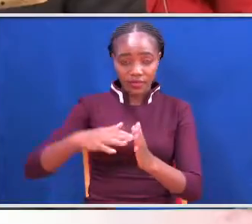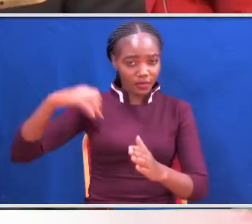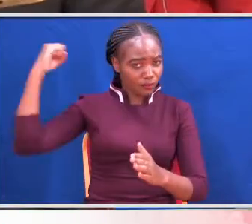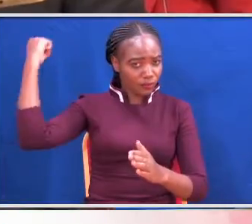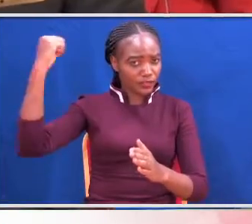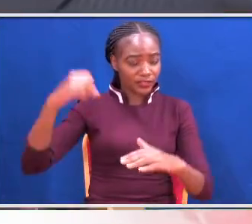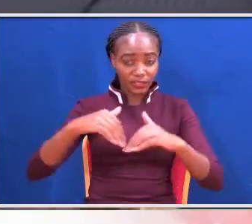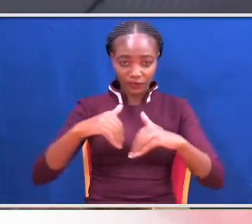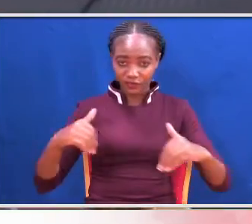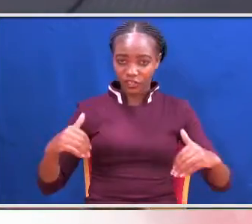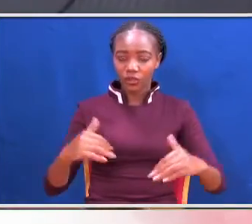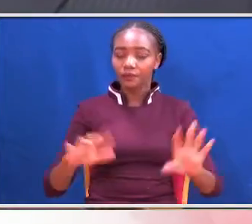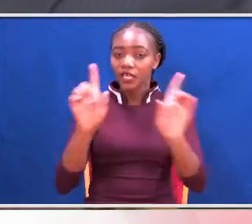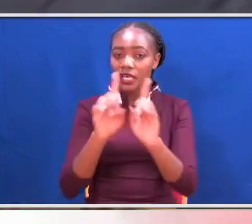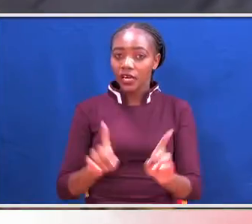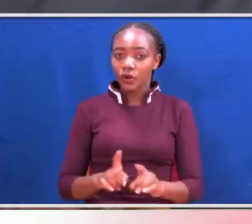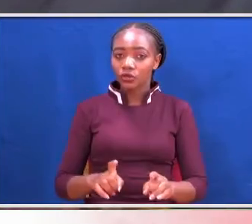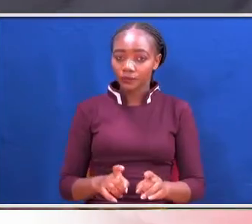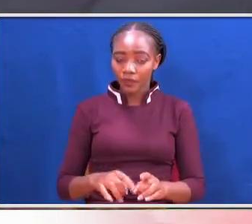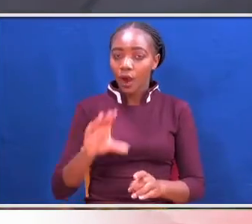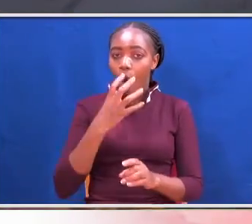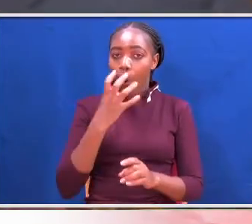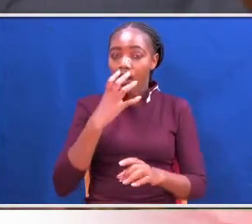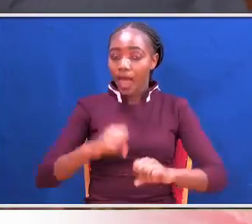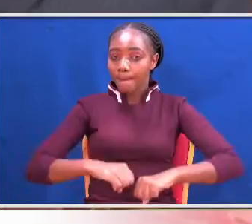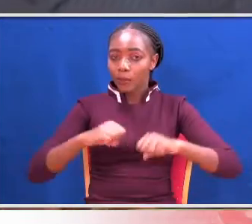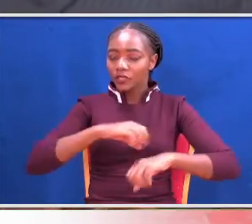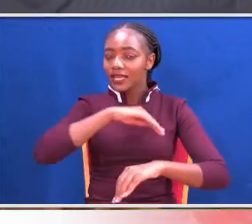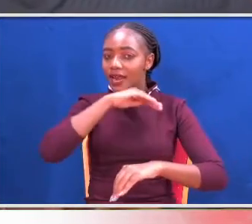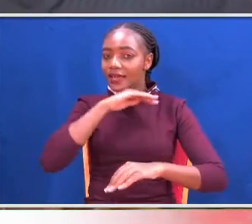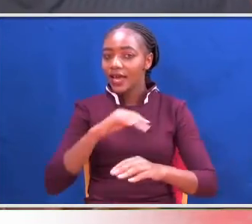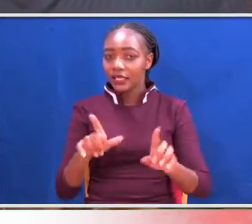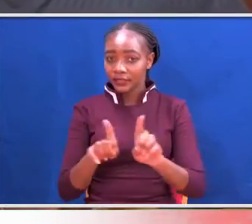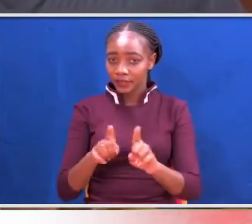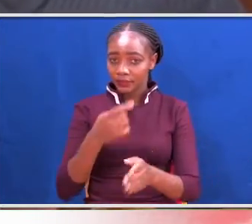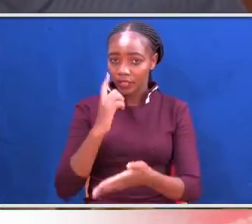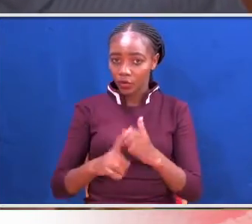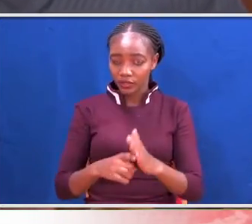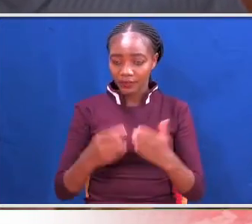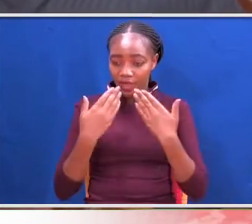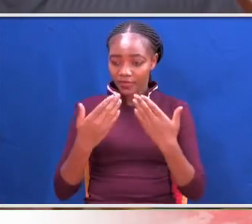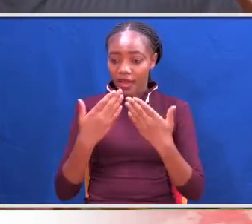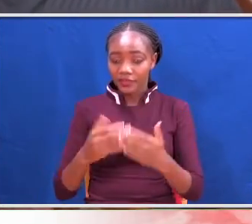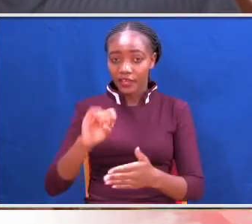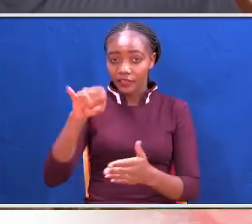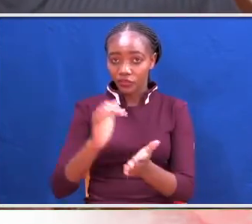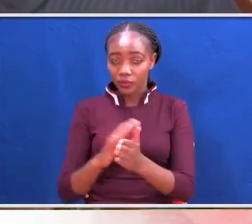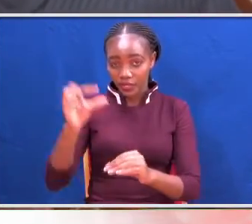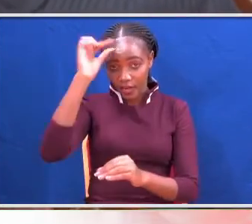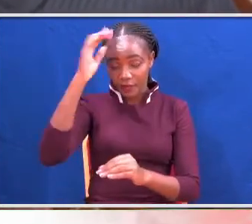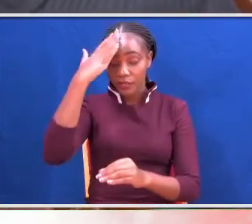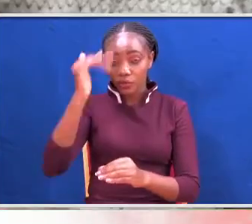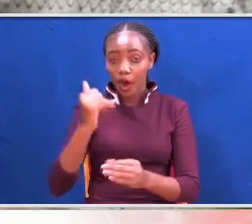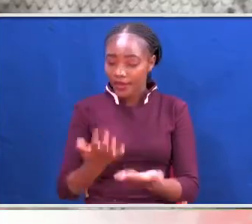policy. Echoing President's sentiments, ODM boss Raila Odinga hailed the Jubilee government for their advancement